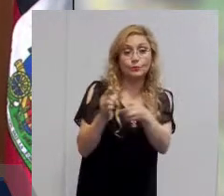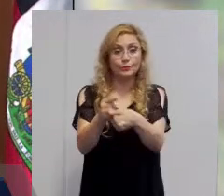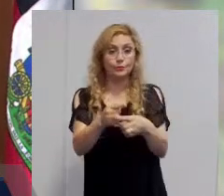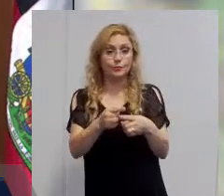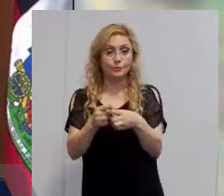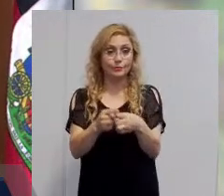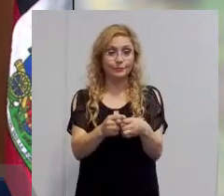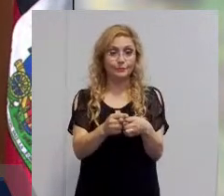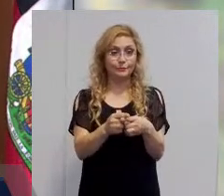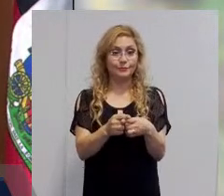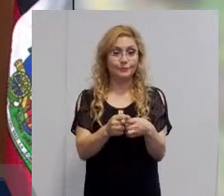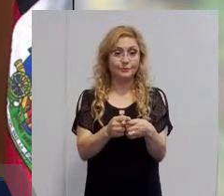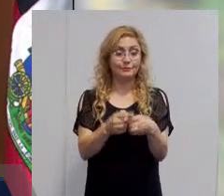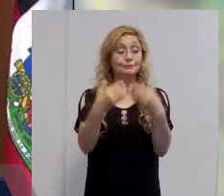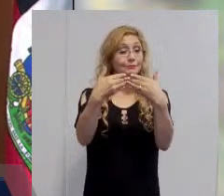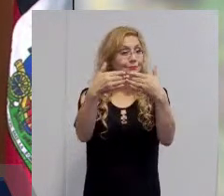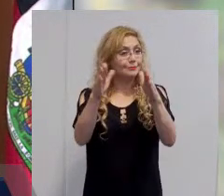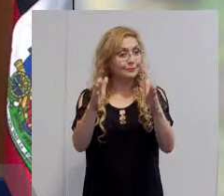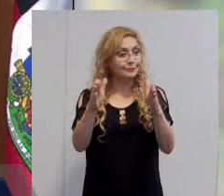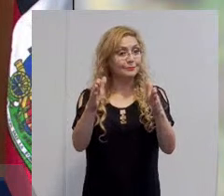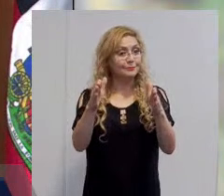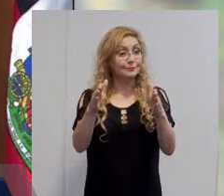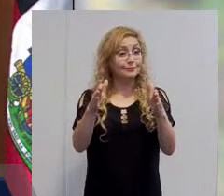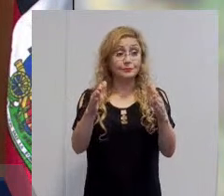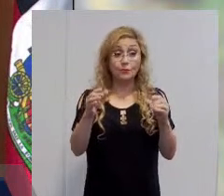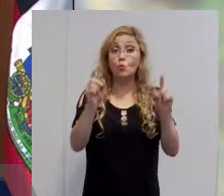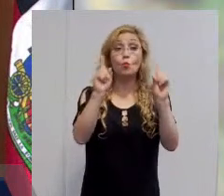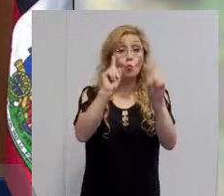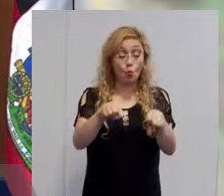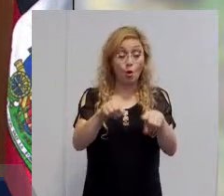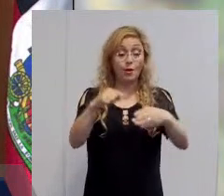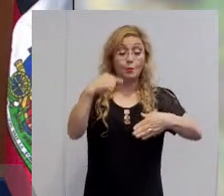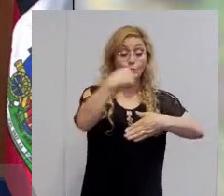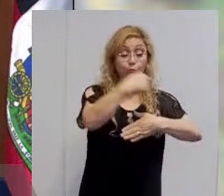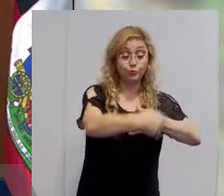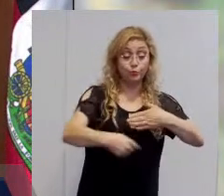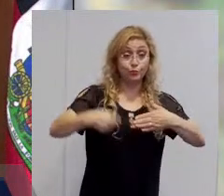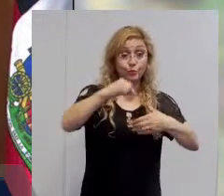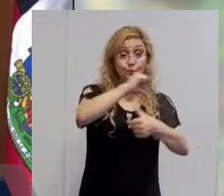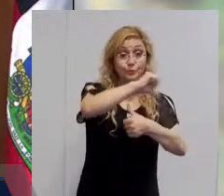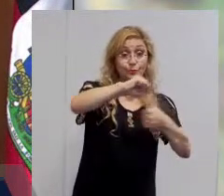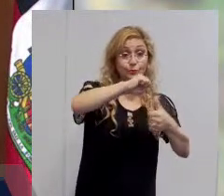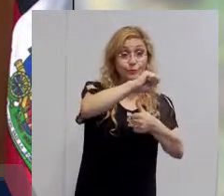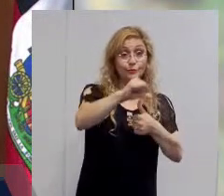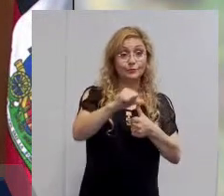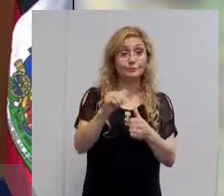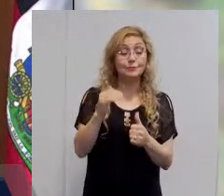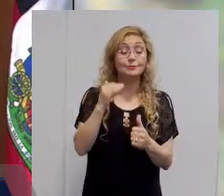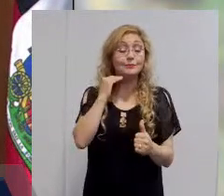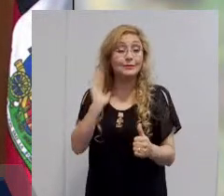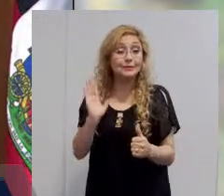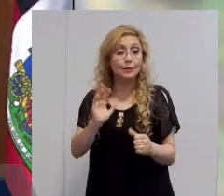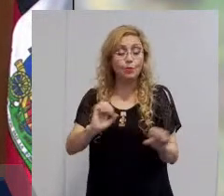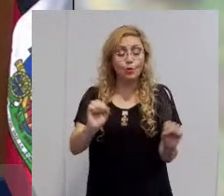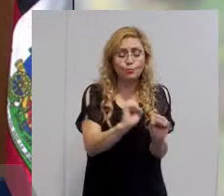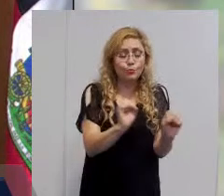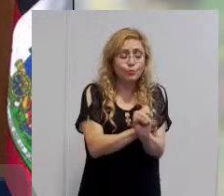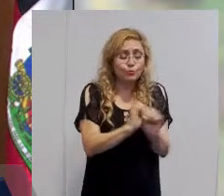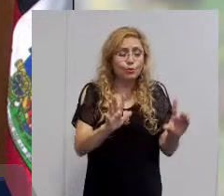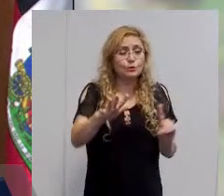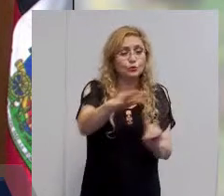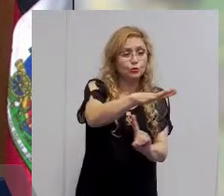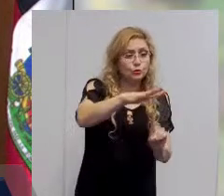civil society, and international organizations and unions. Now, despite